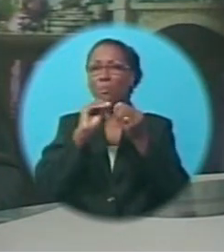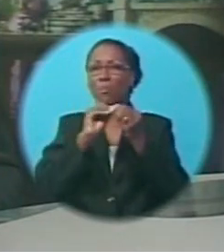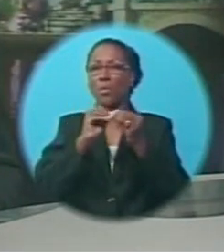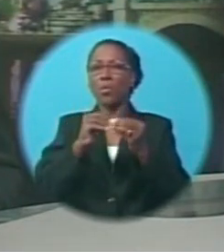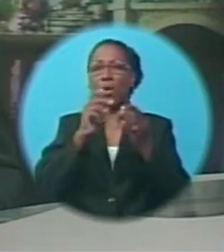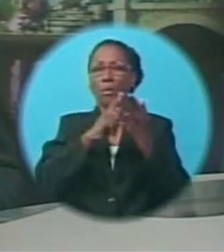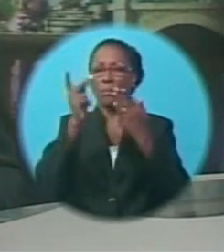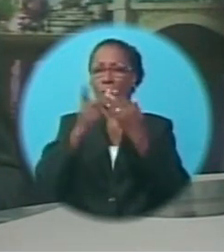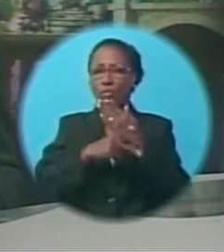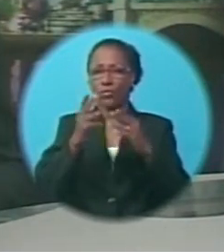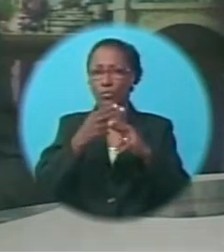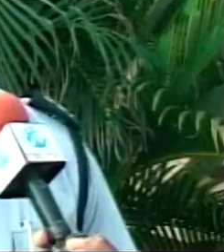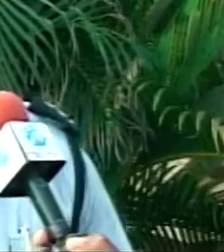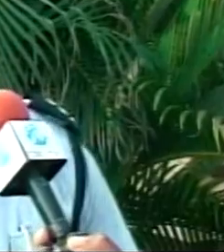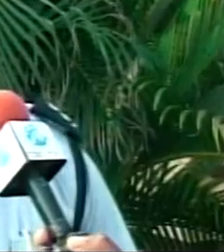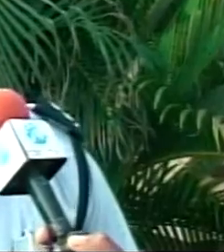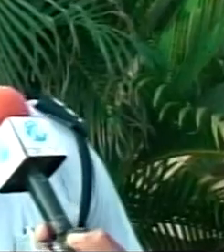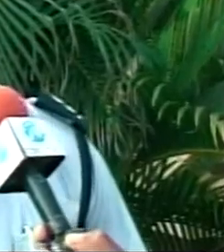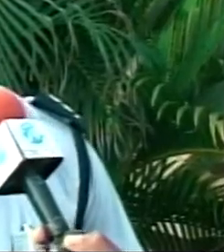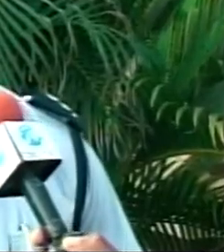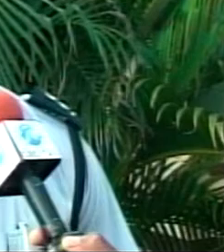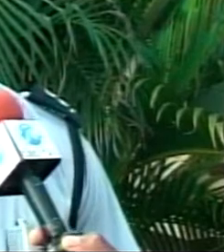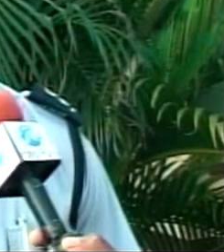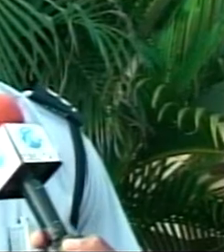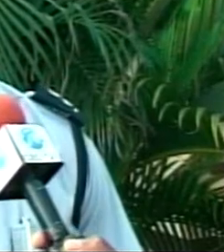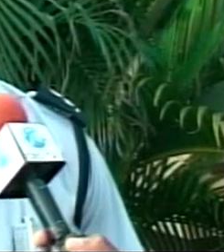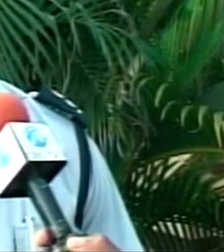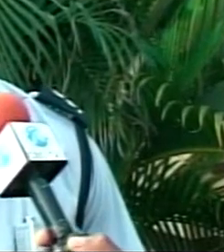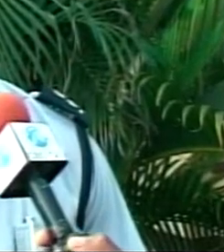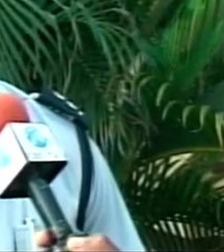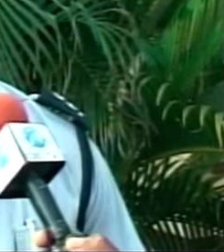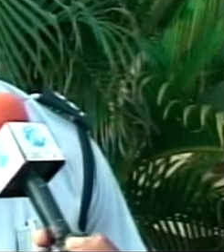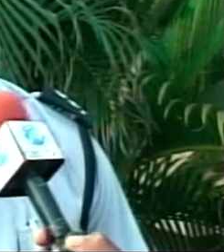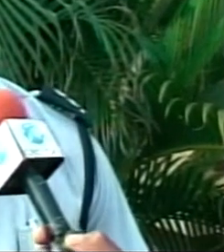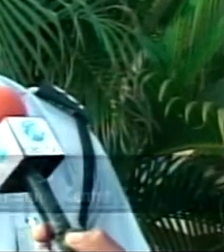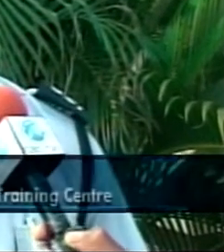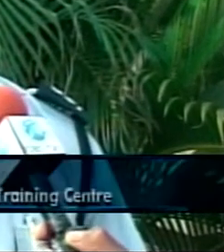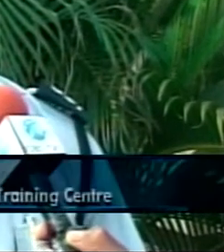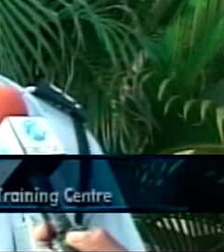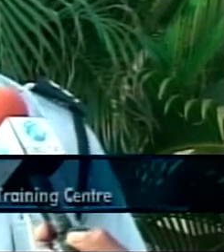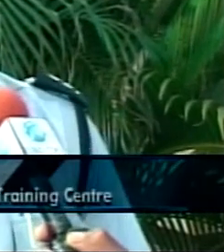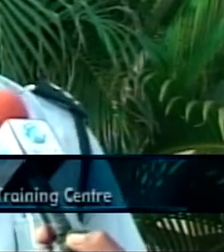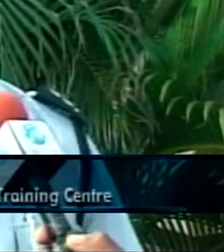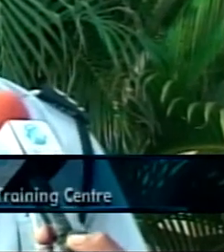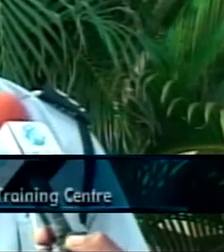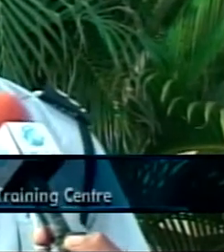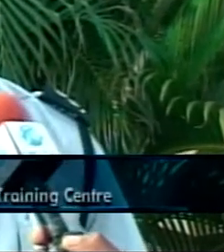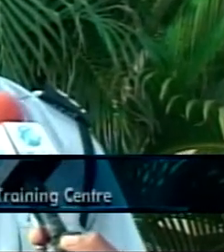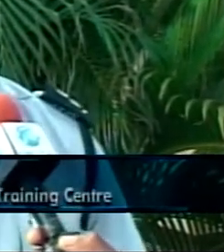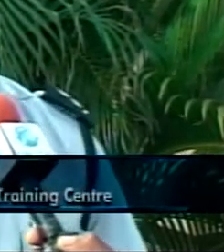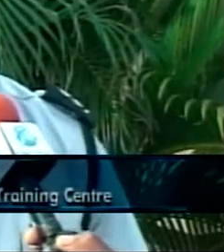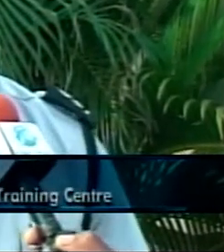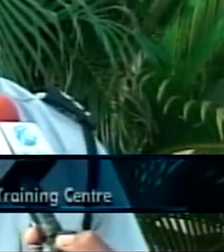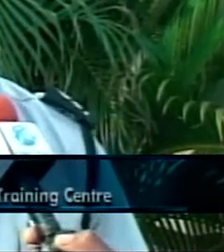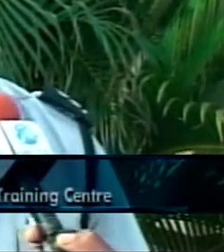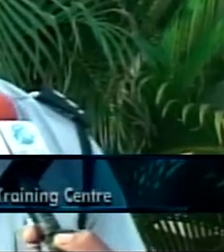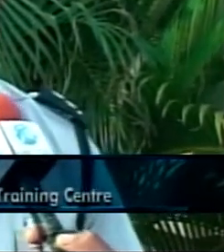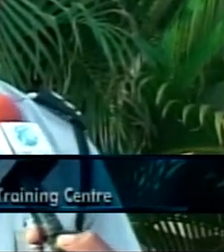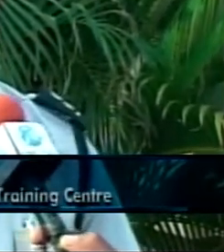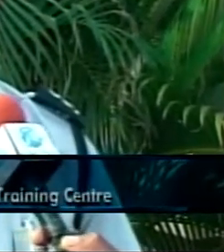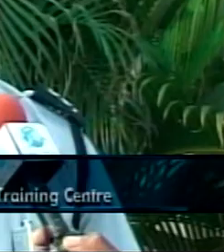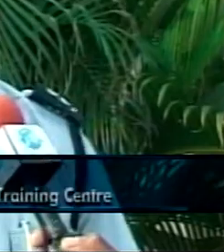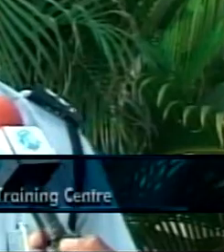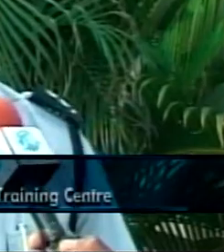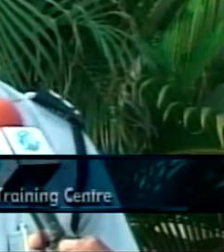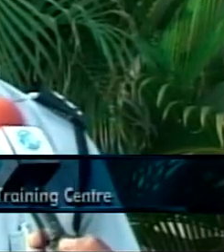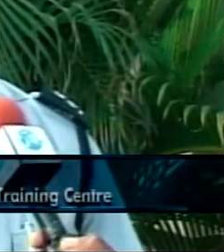plans to help. Dr. Ralph Busy Williams, last passing out, he said that he would give us at least $30,000. We want to